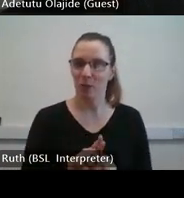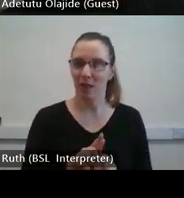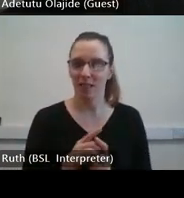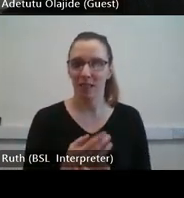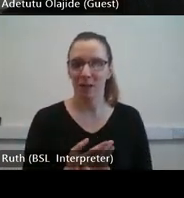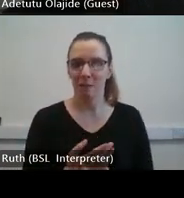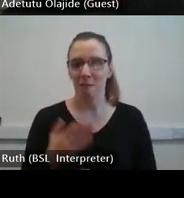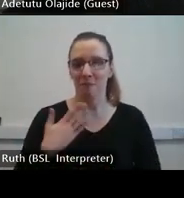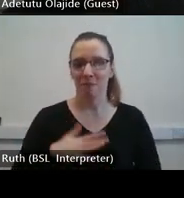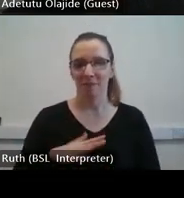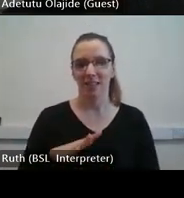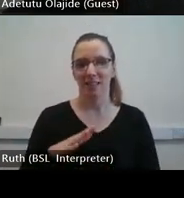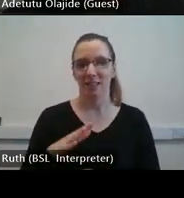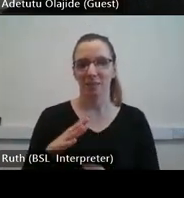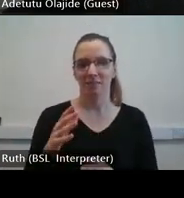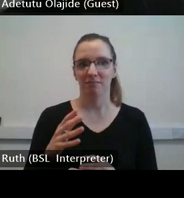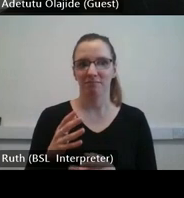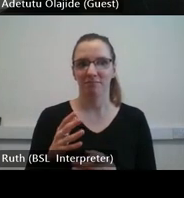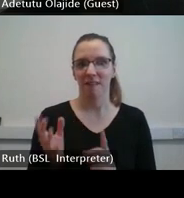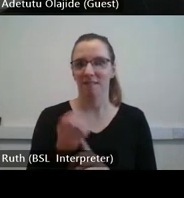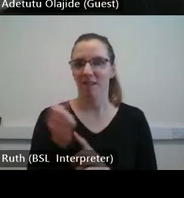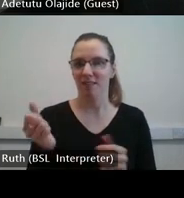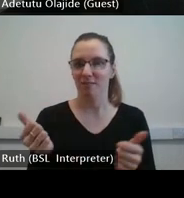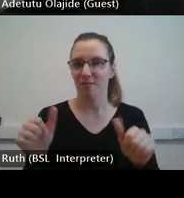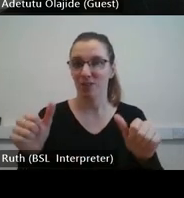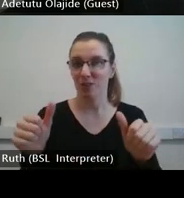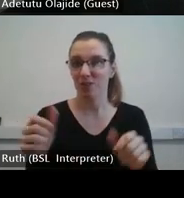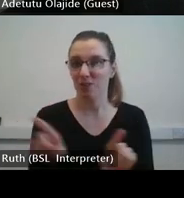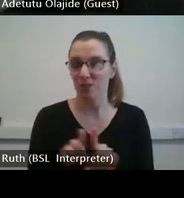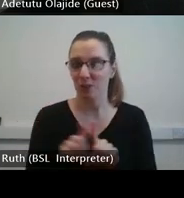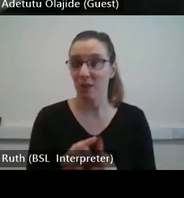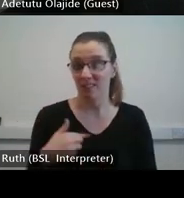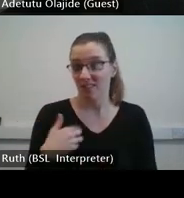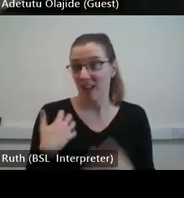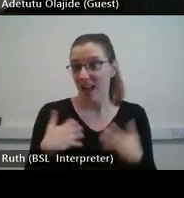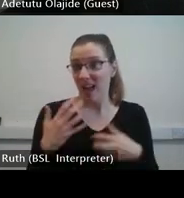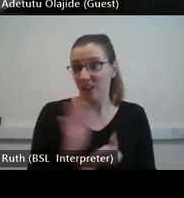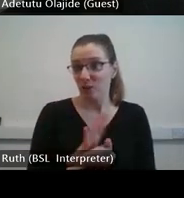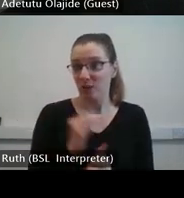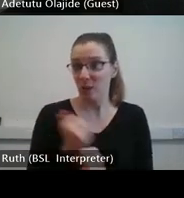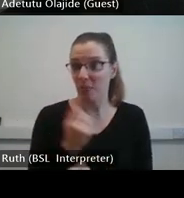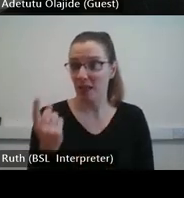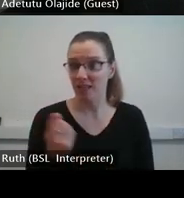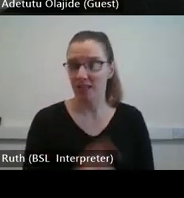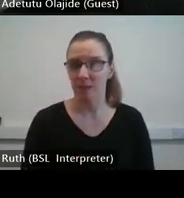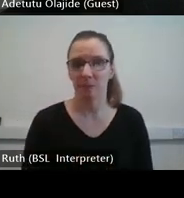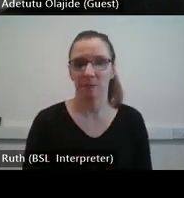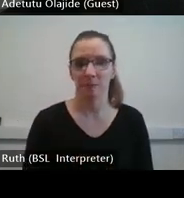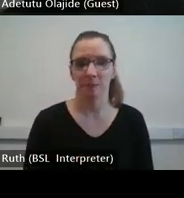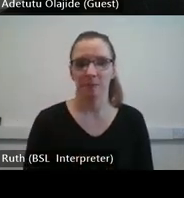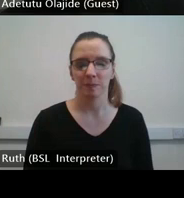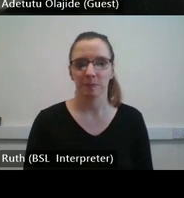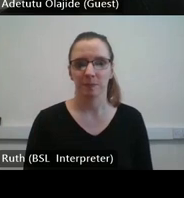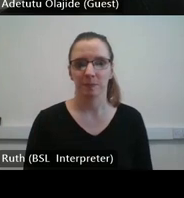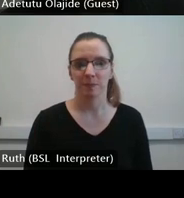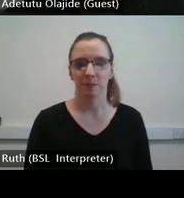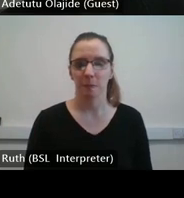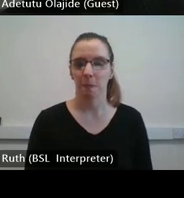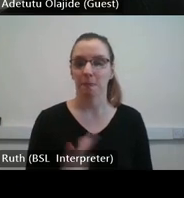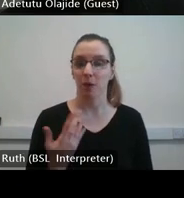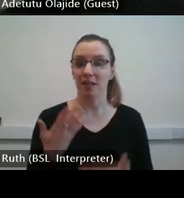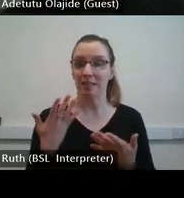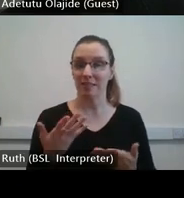at coming up with solutions to, you know. In fact, I enjoy it. I like it. Yeah. Yep. Okay. There's